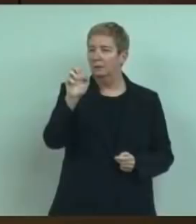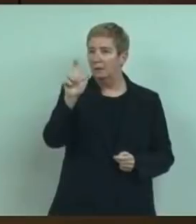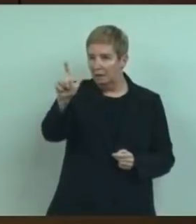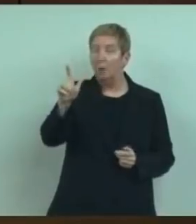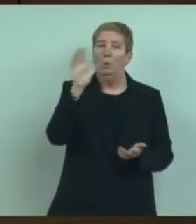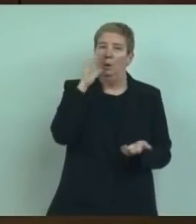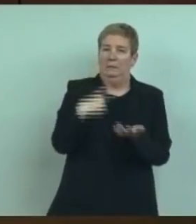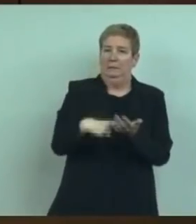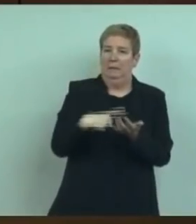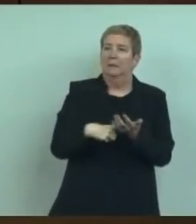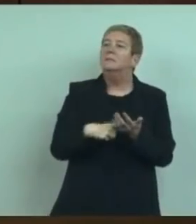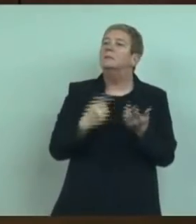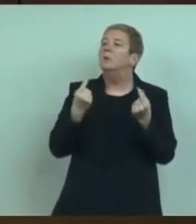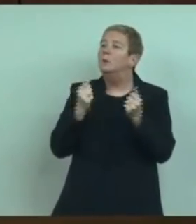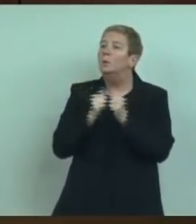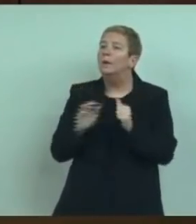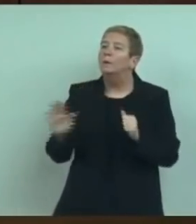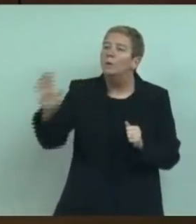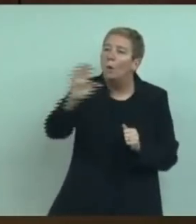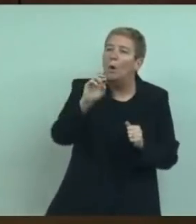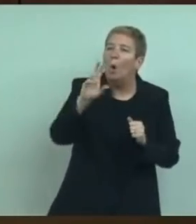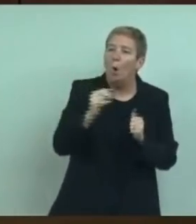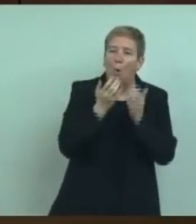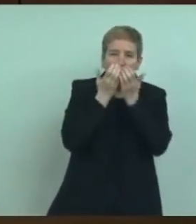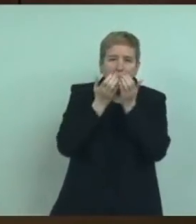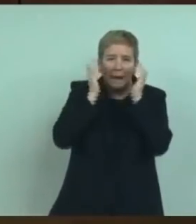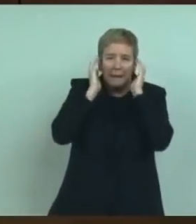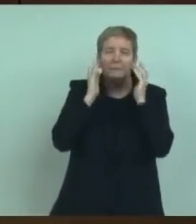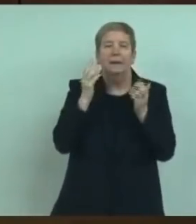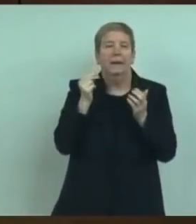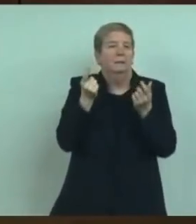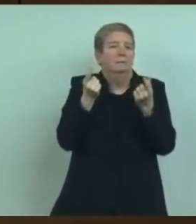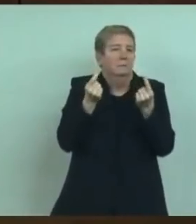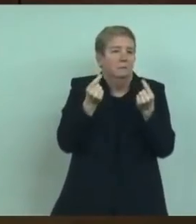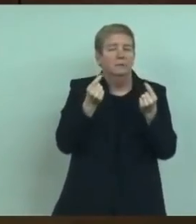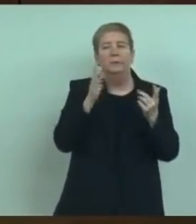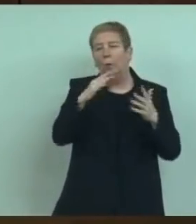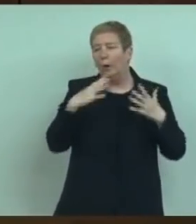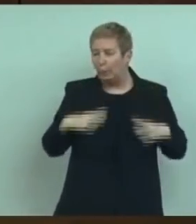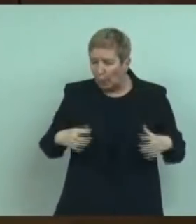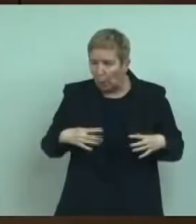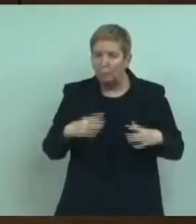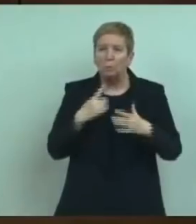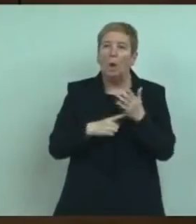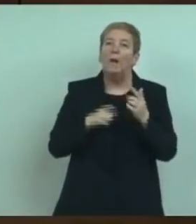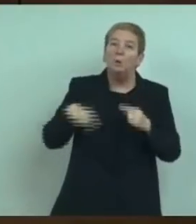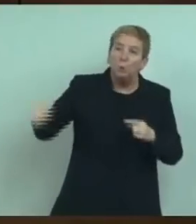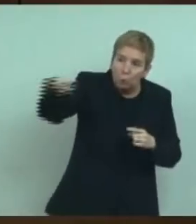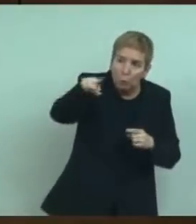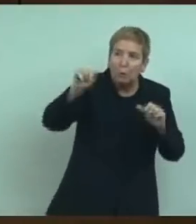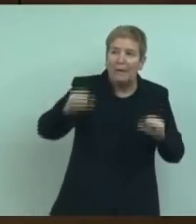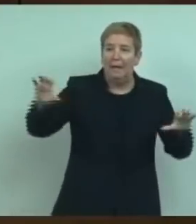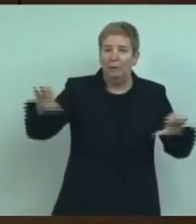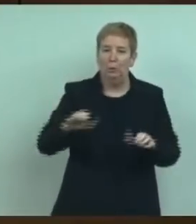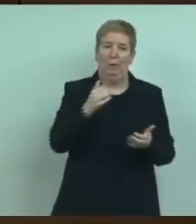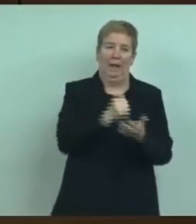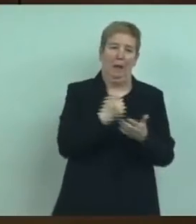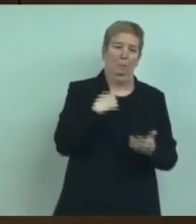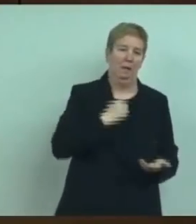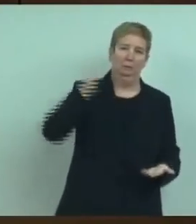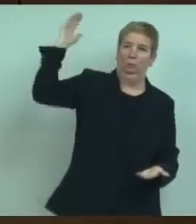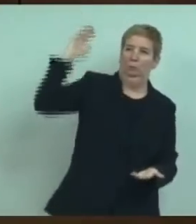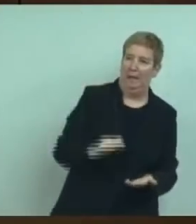own masks and maybe protective equipment or clothing that can help mitigate potentially the